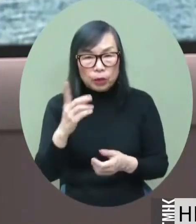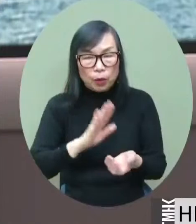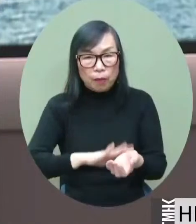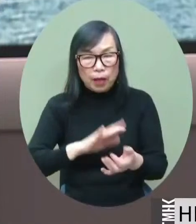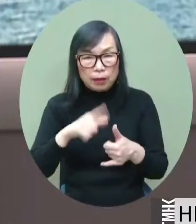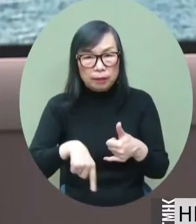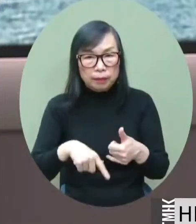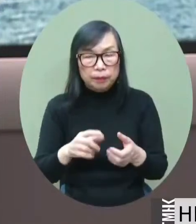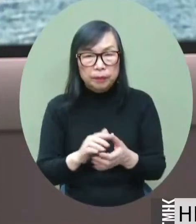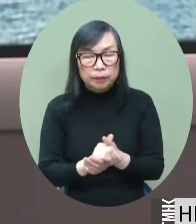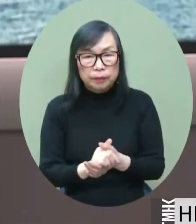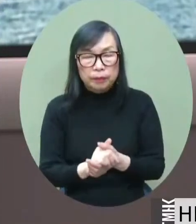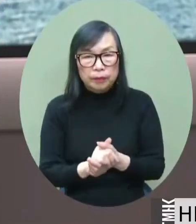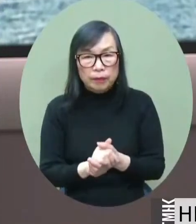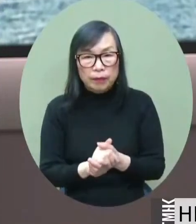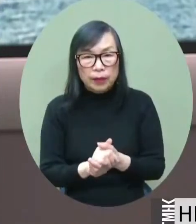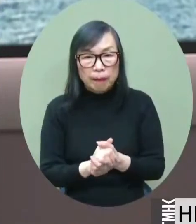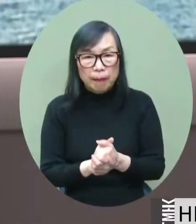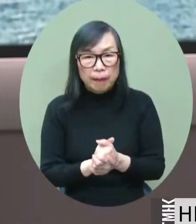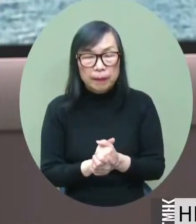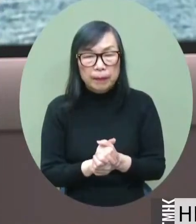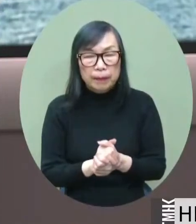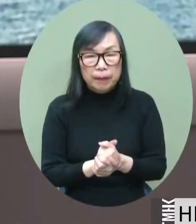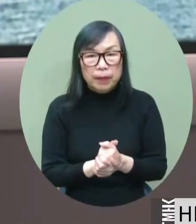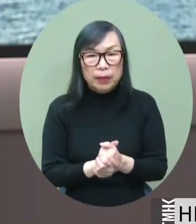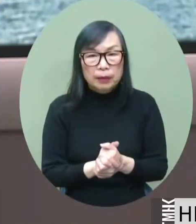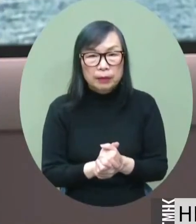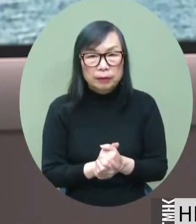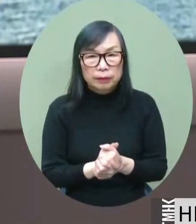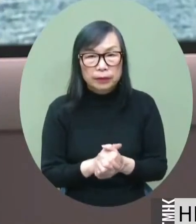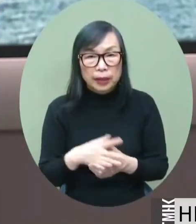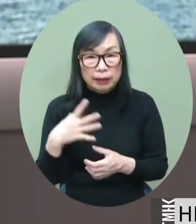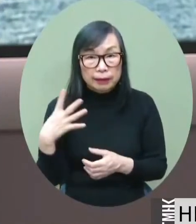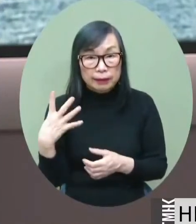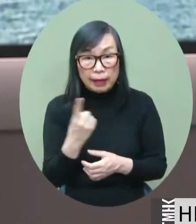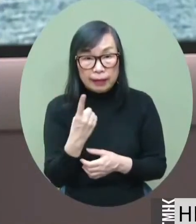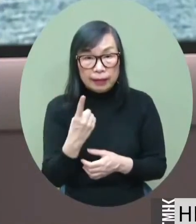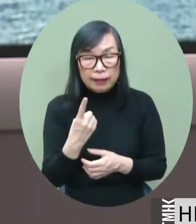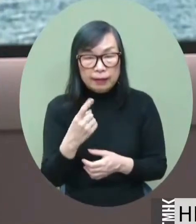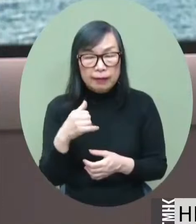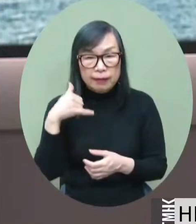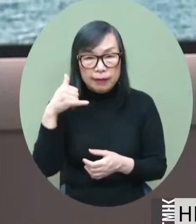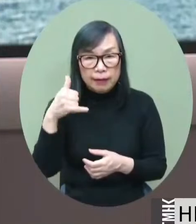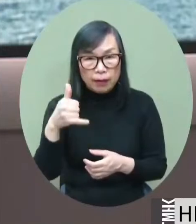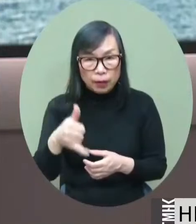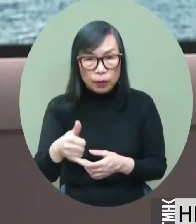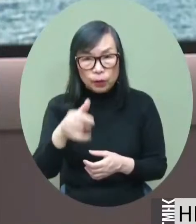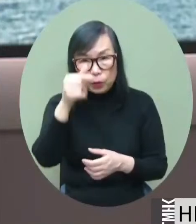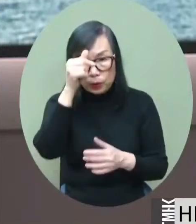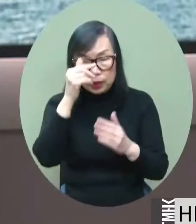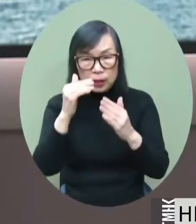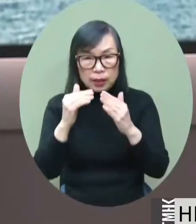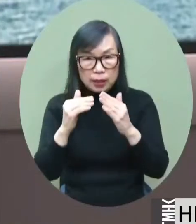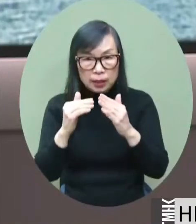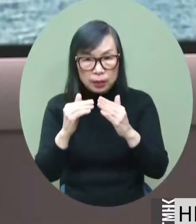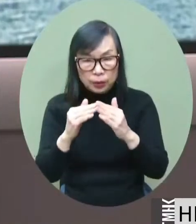51-year-old patient When